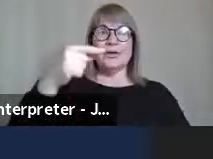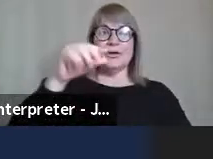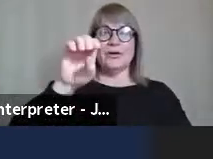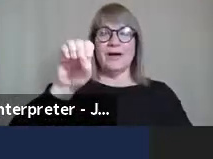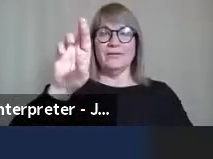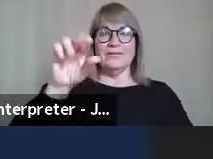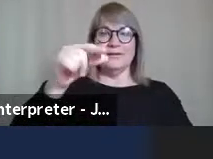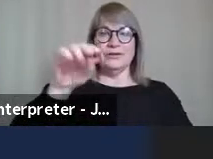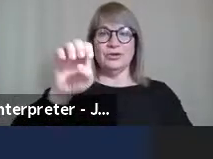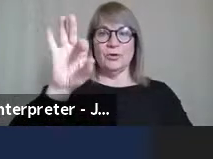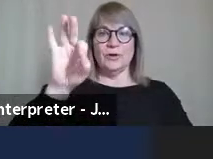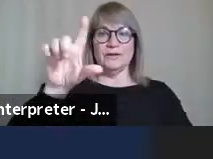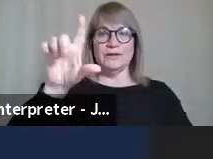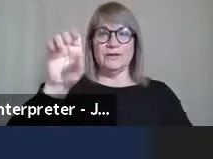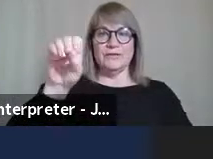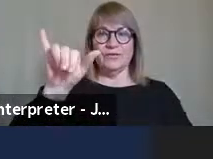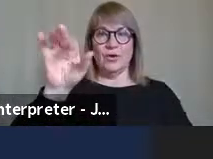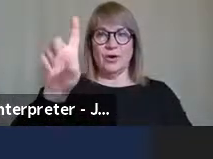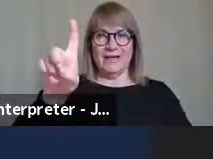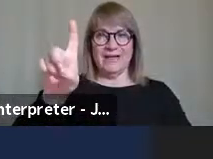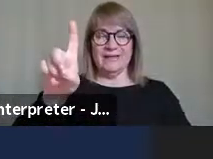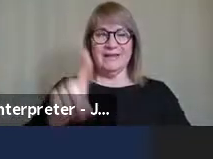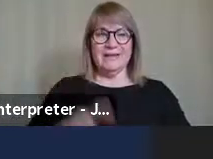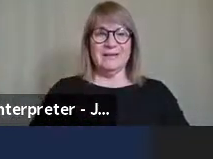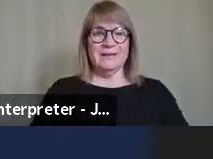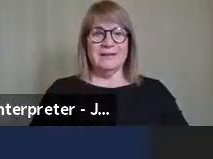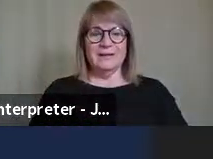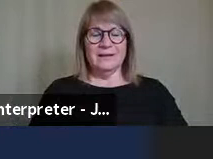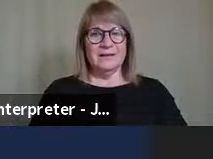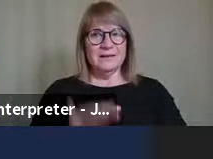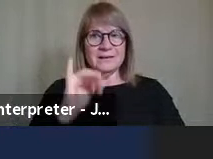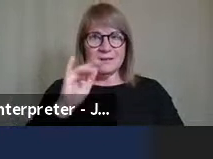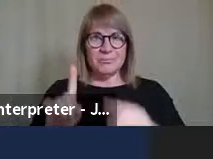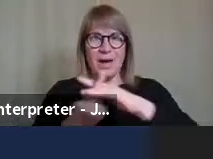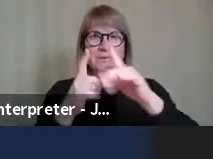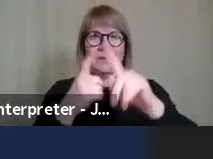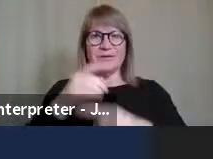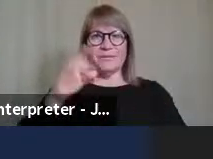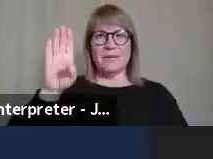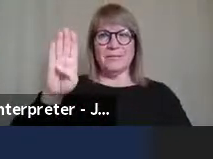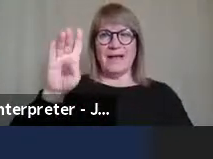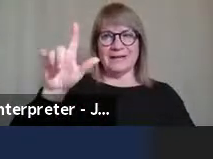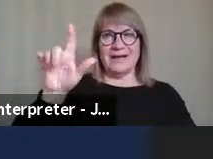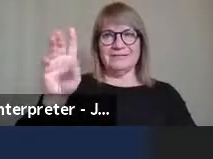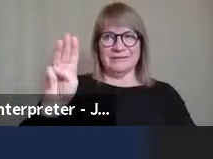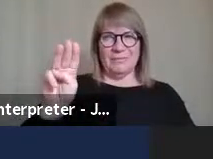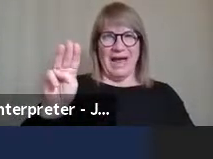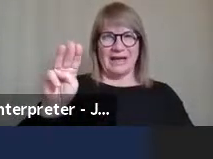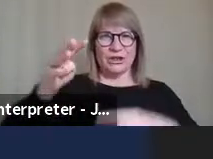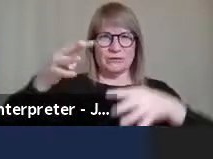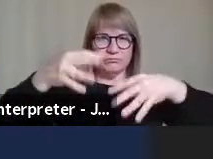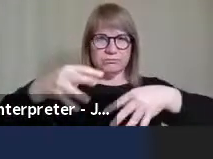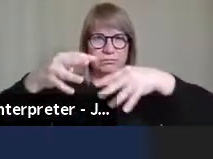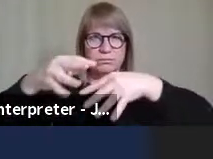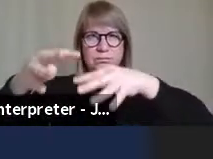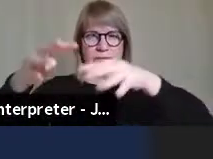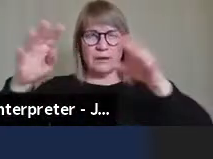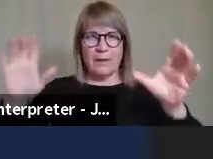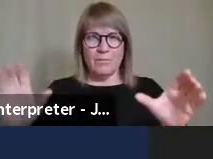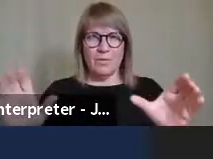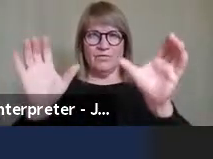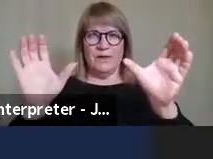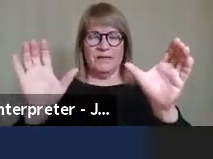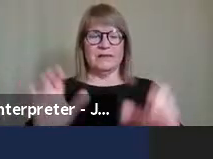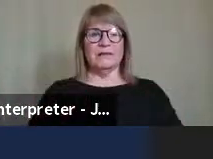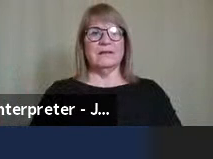light um that have emerged out of the movement for black lives and um really we're working from